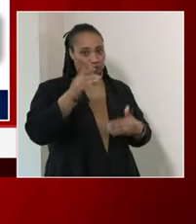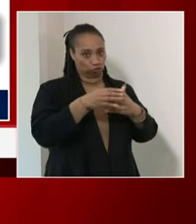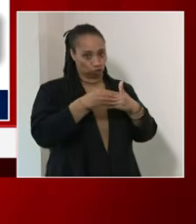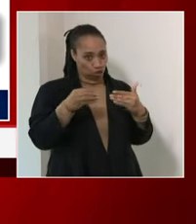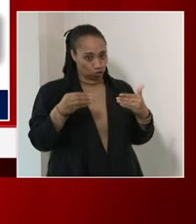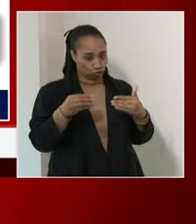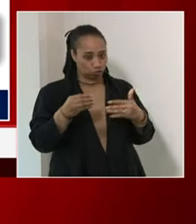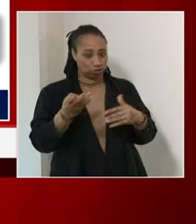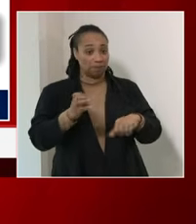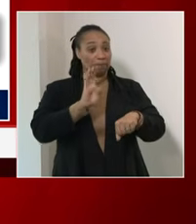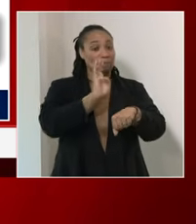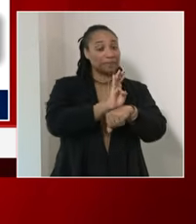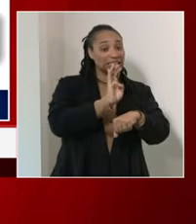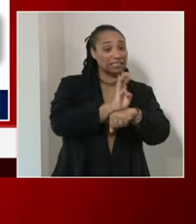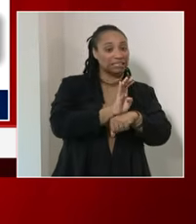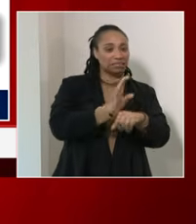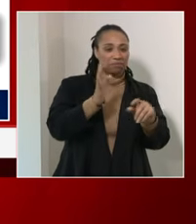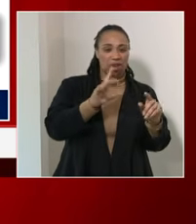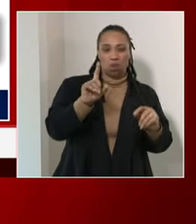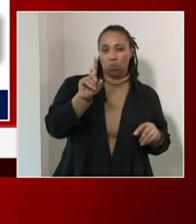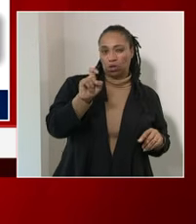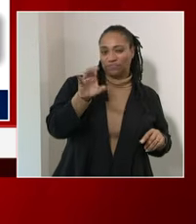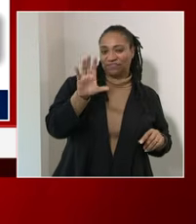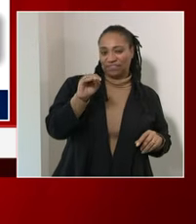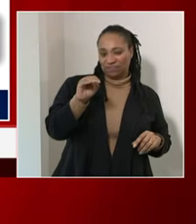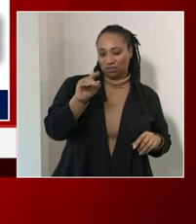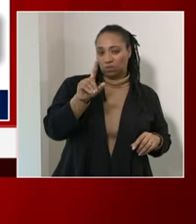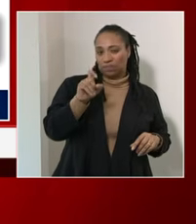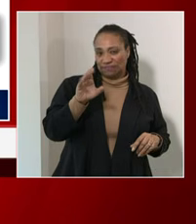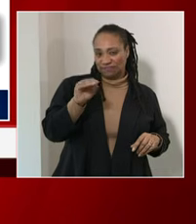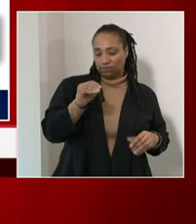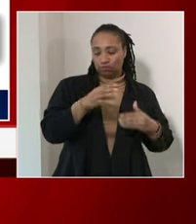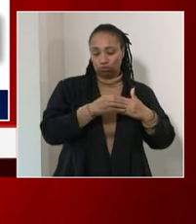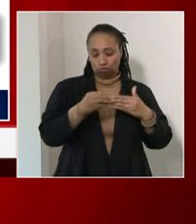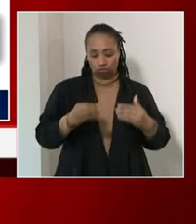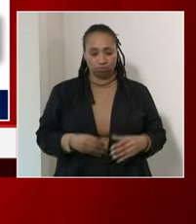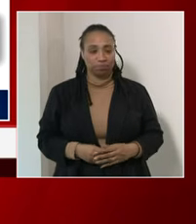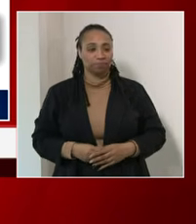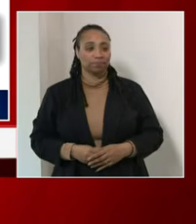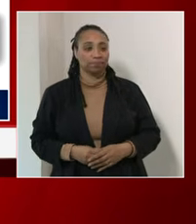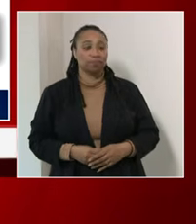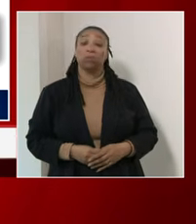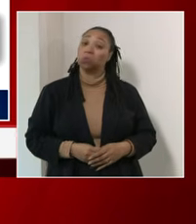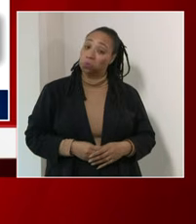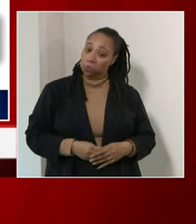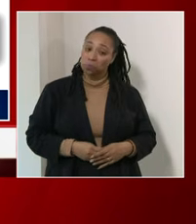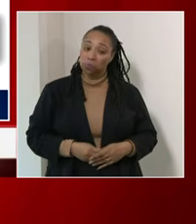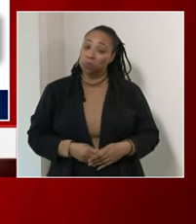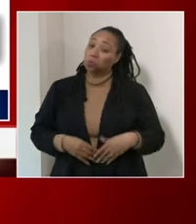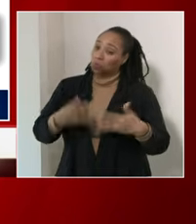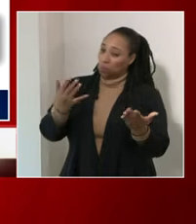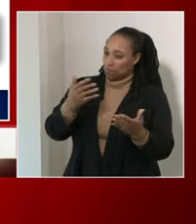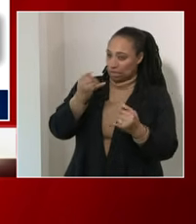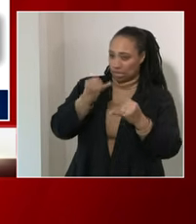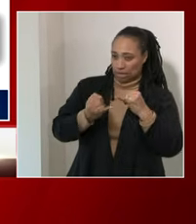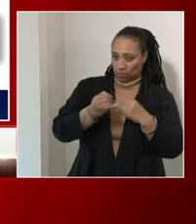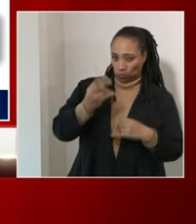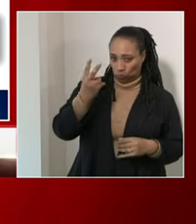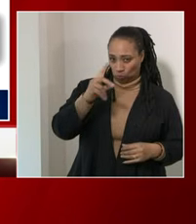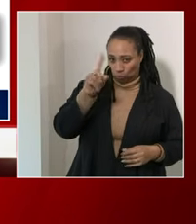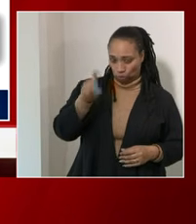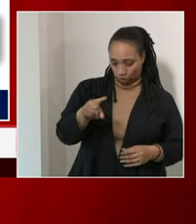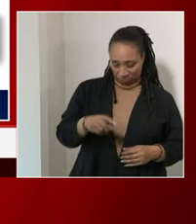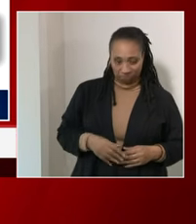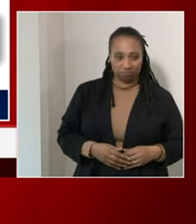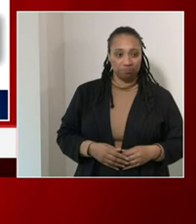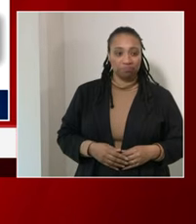it's $150. Okay. Last 2. Yep. Mayor,